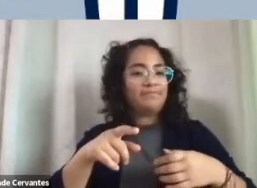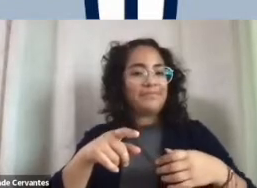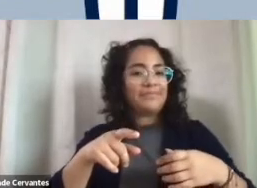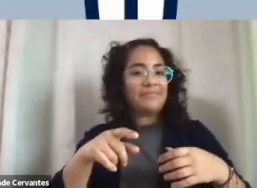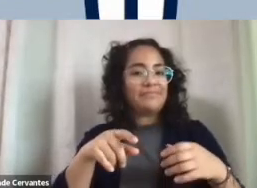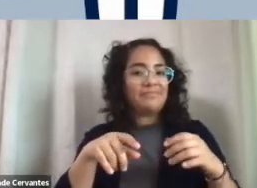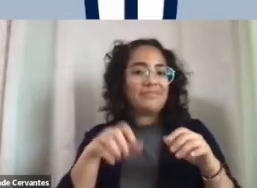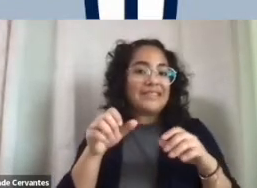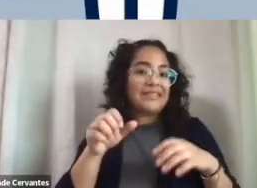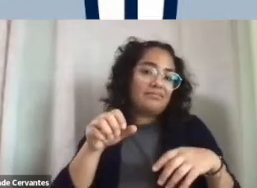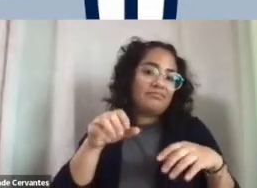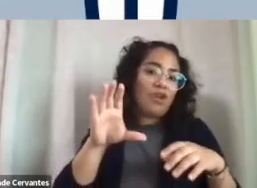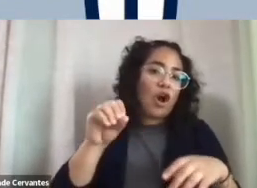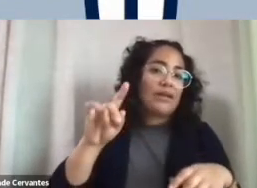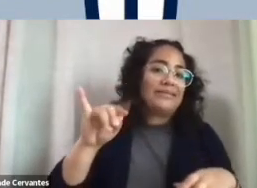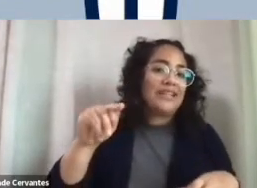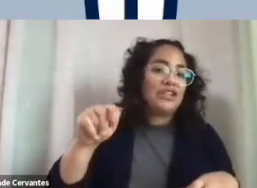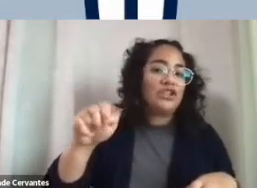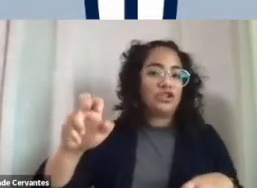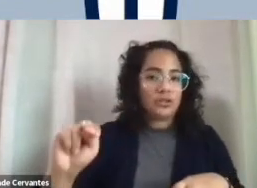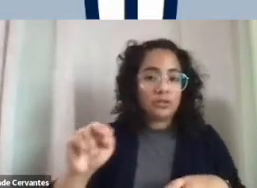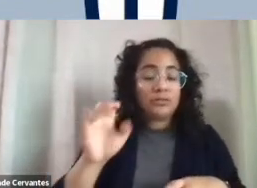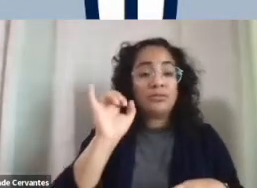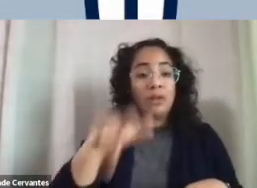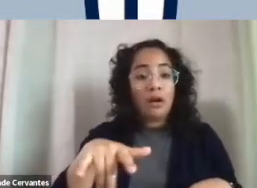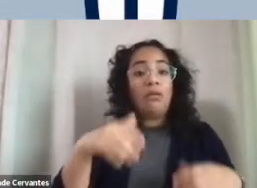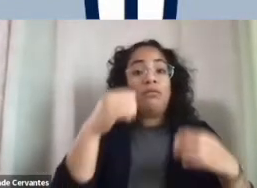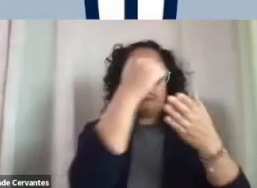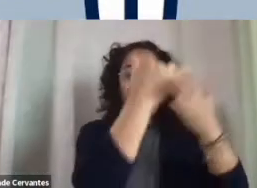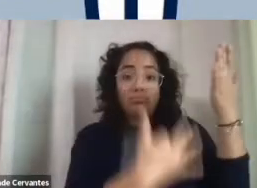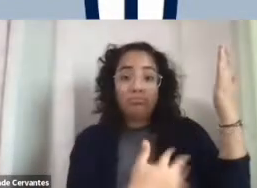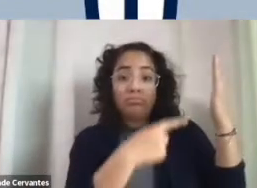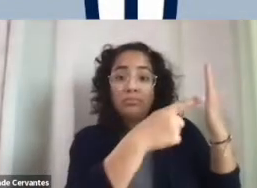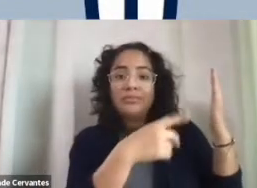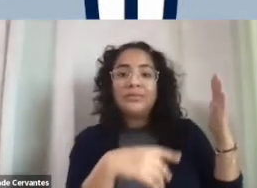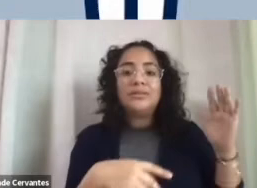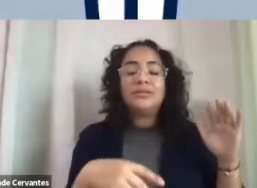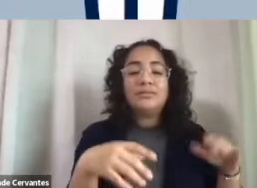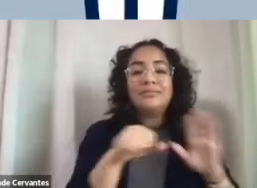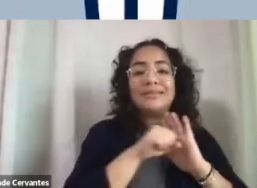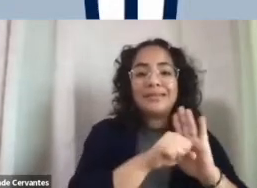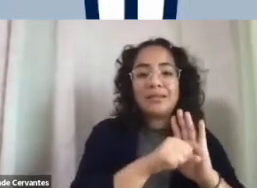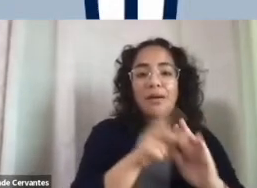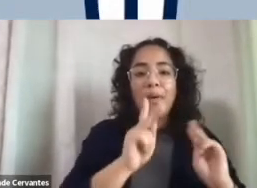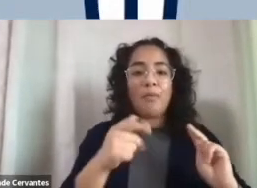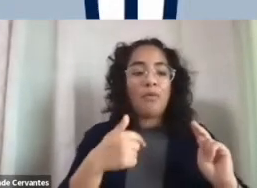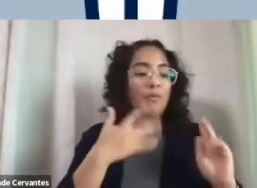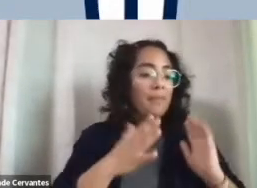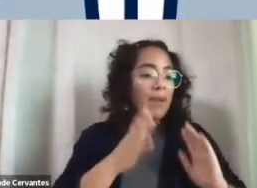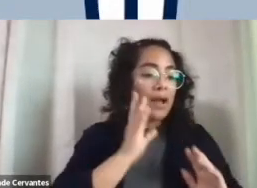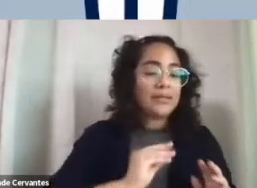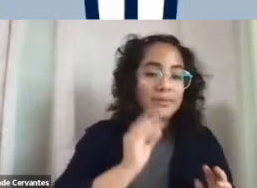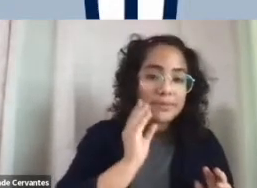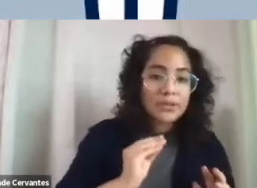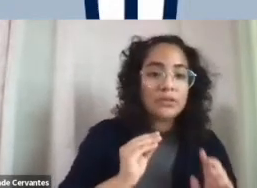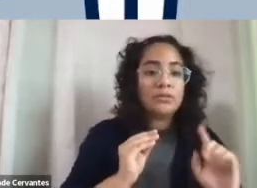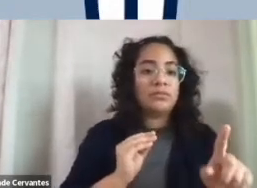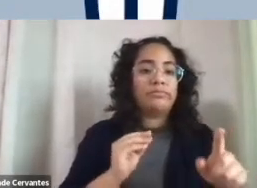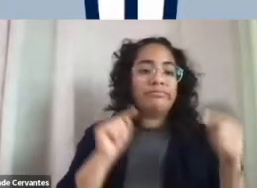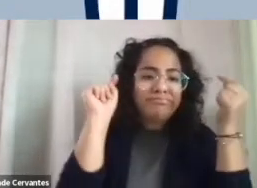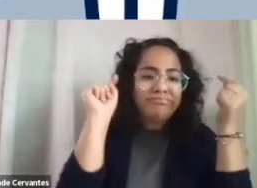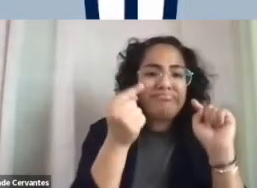This slide lists some of the symptoms that some people might experience. These include neurologic symptoms like headaches or